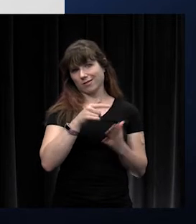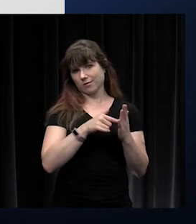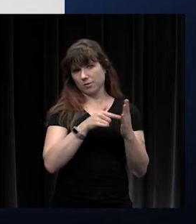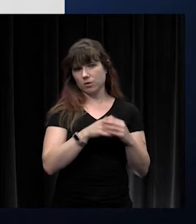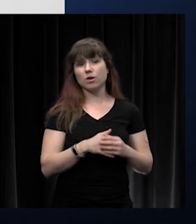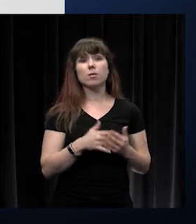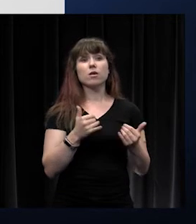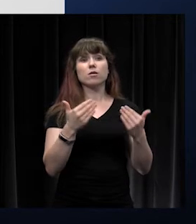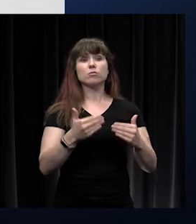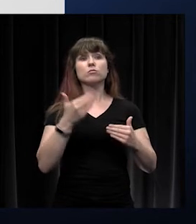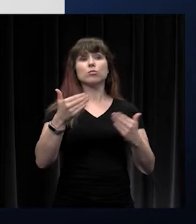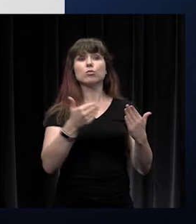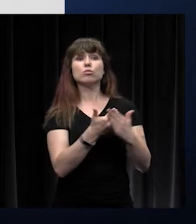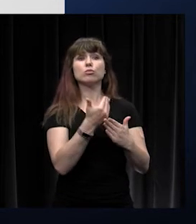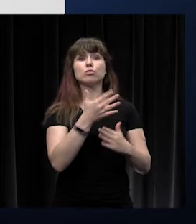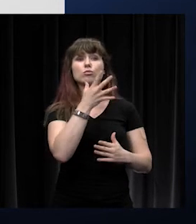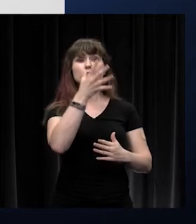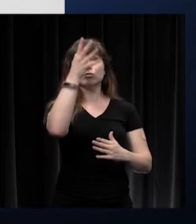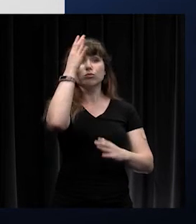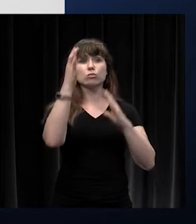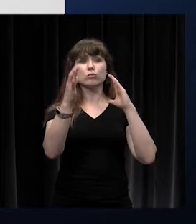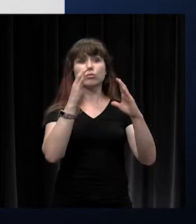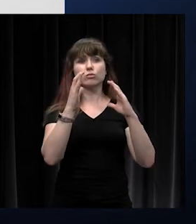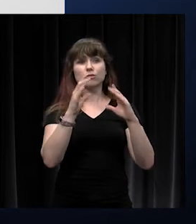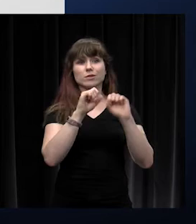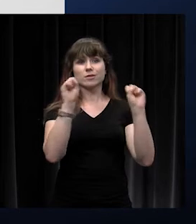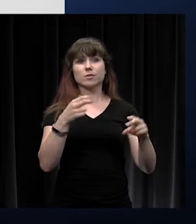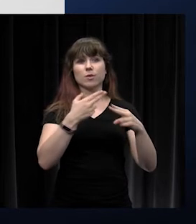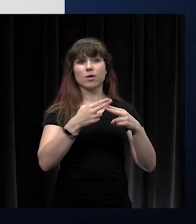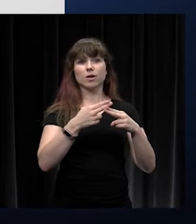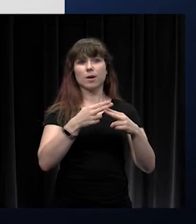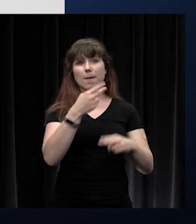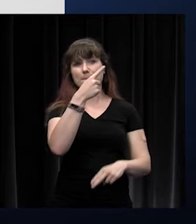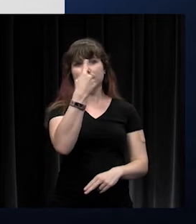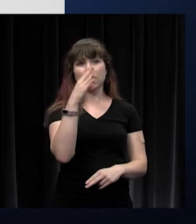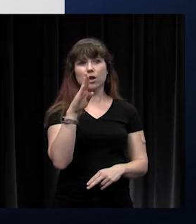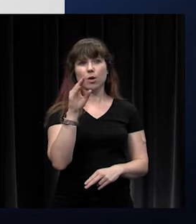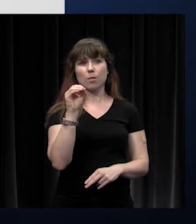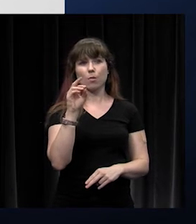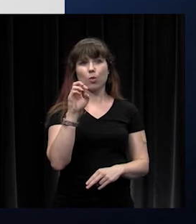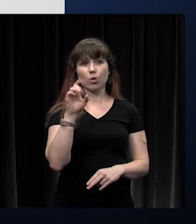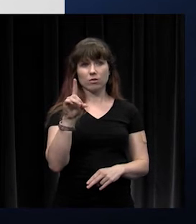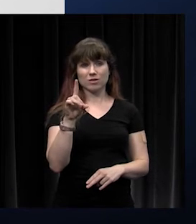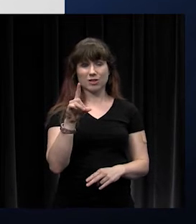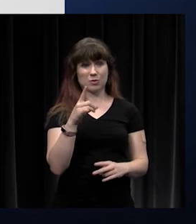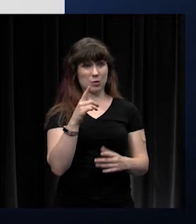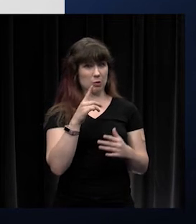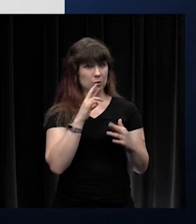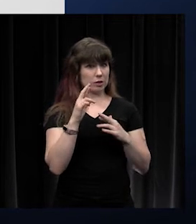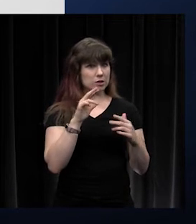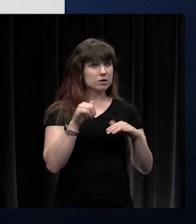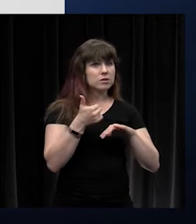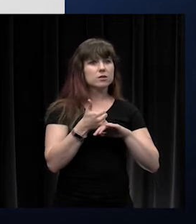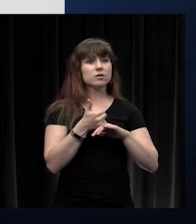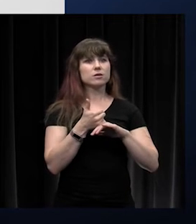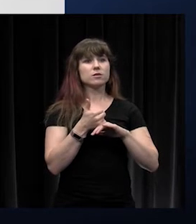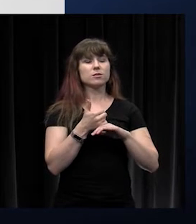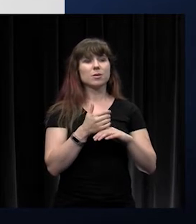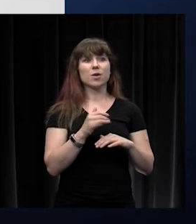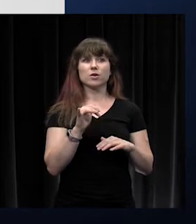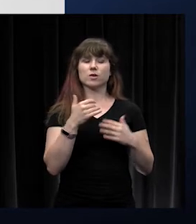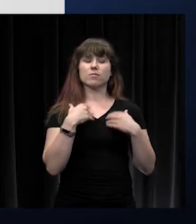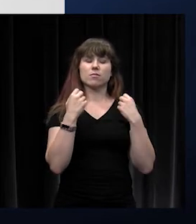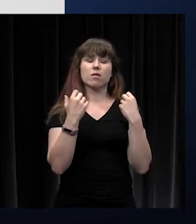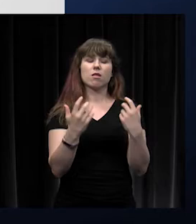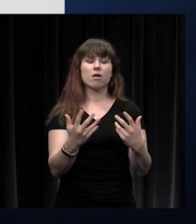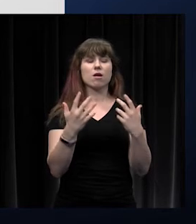system called Blackboard, and not only have they been preparing to install that and working to install that, there's a lot of training that